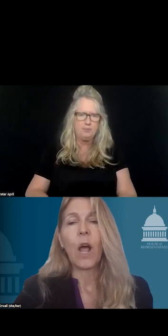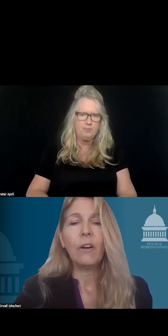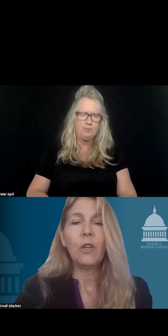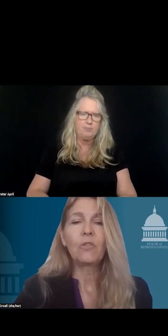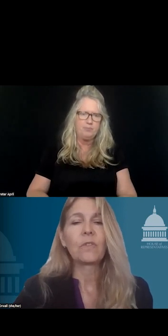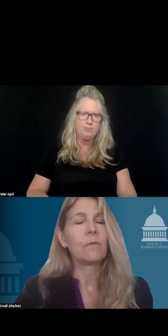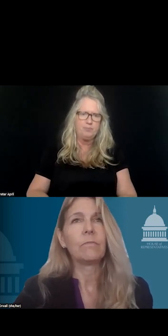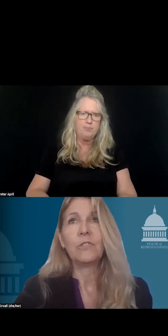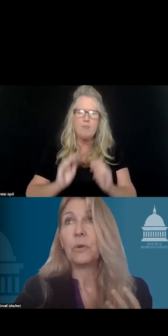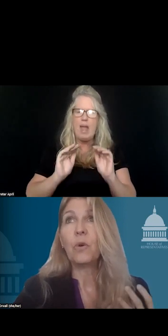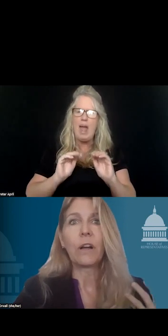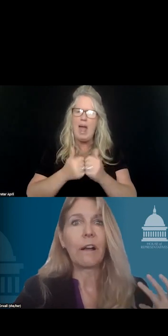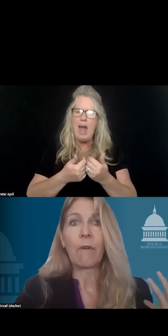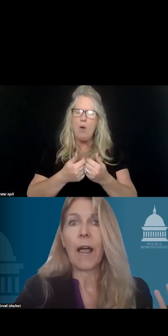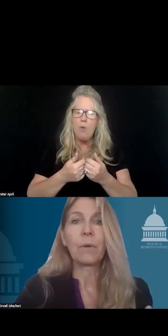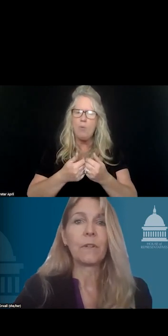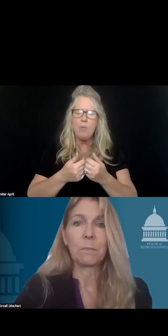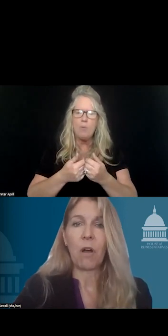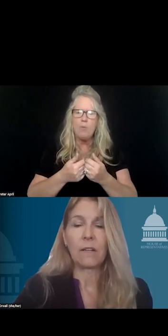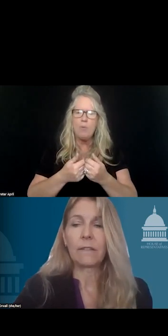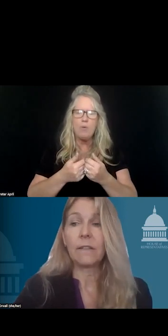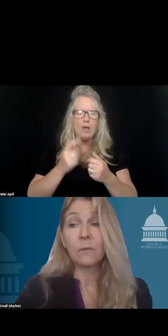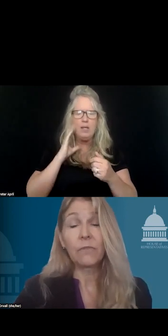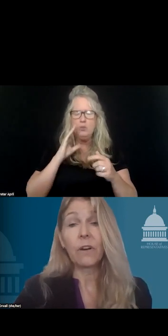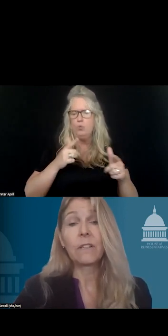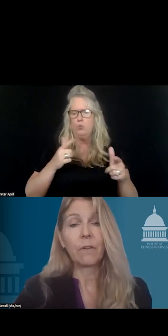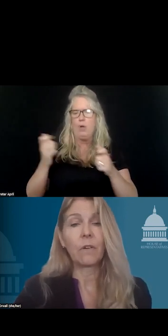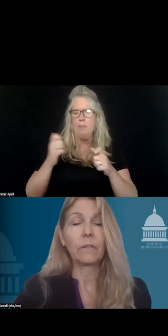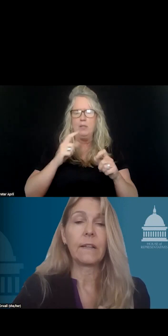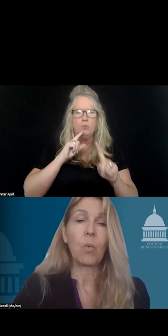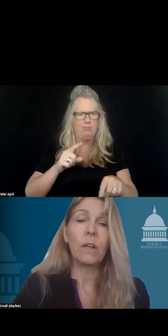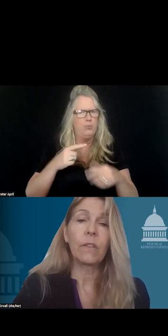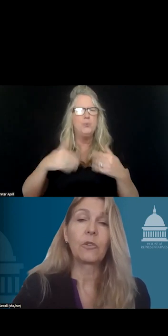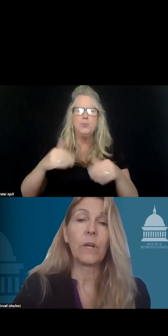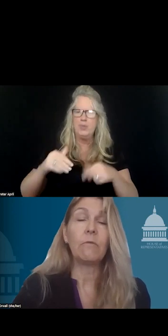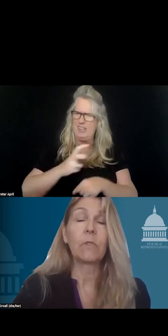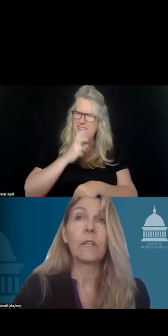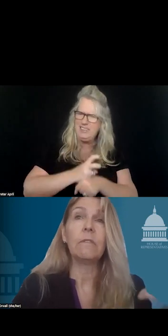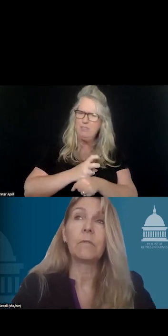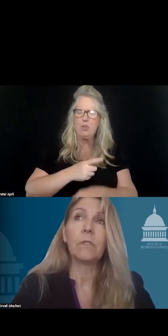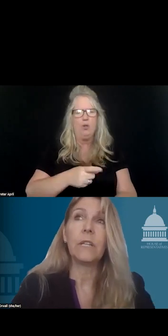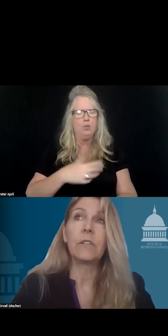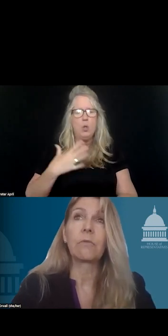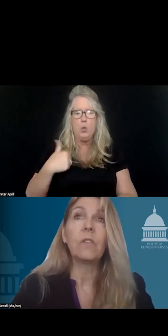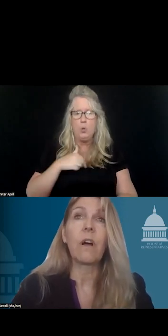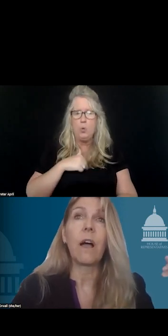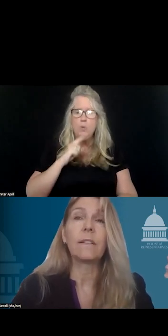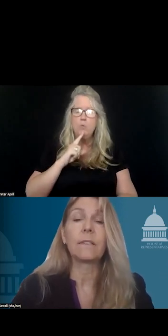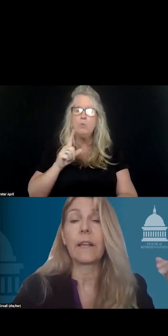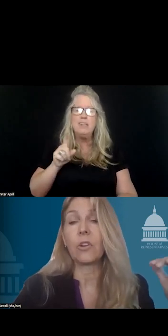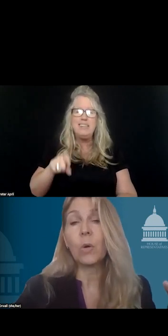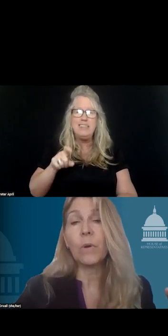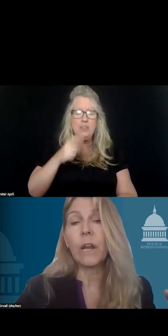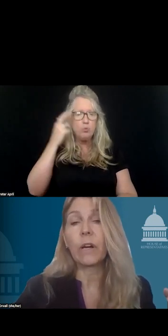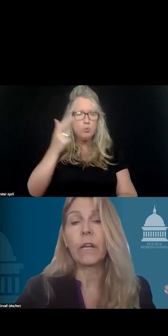And so how do you do a rapid response? This was very difficult. And one of the things we really needed to realize